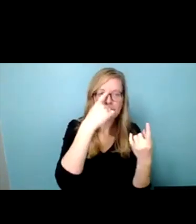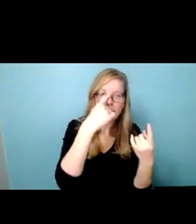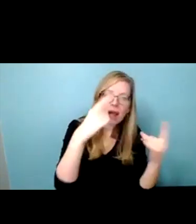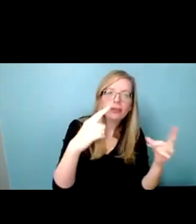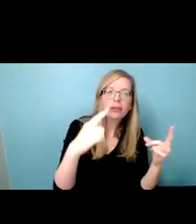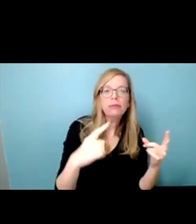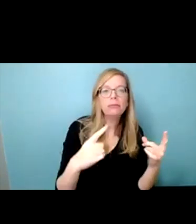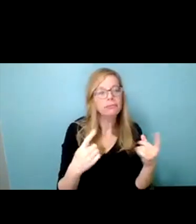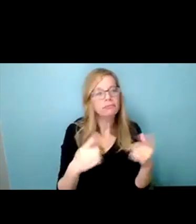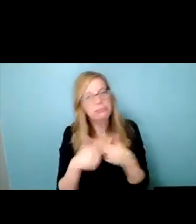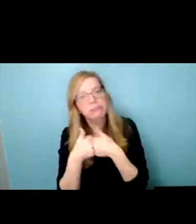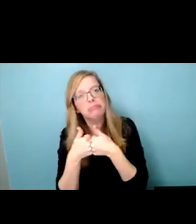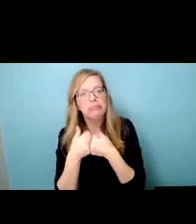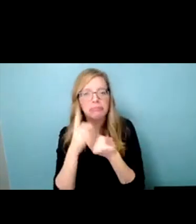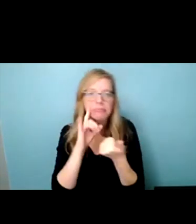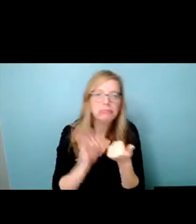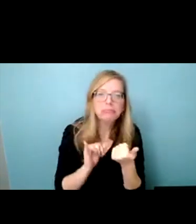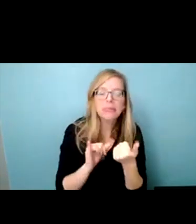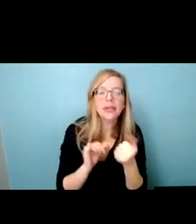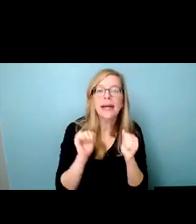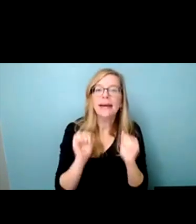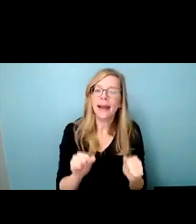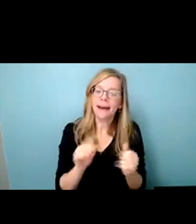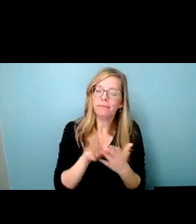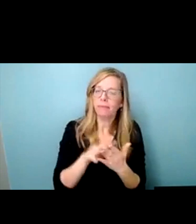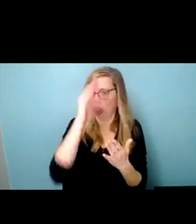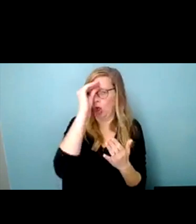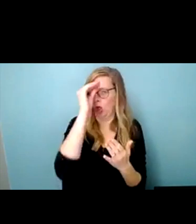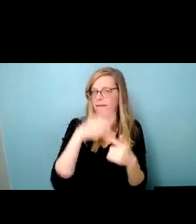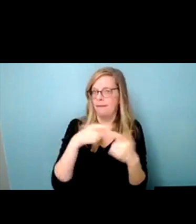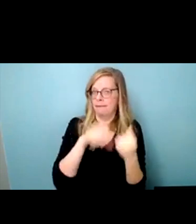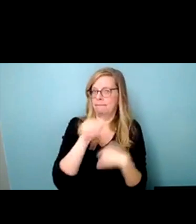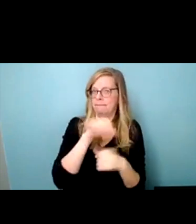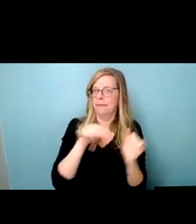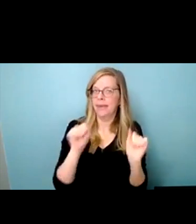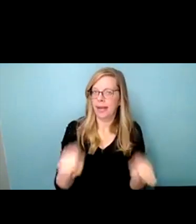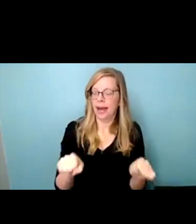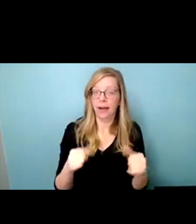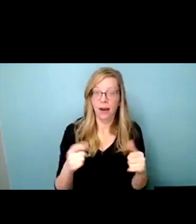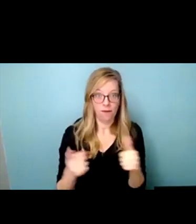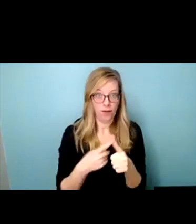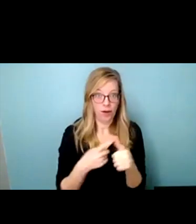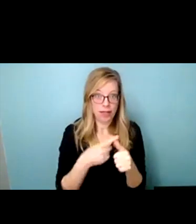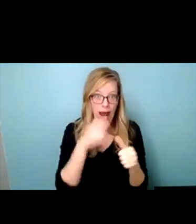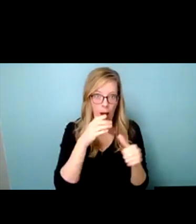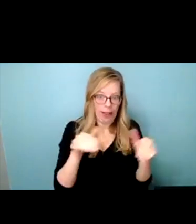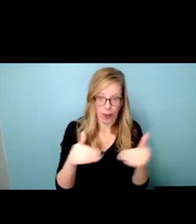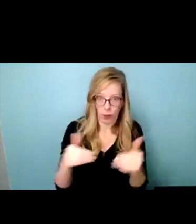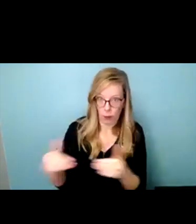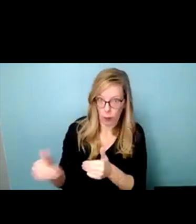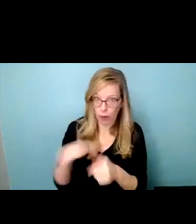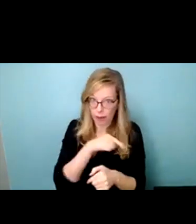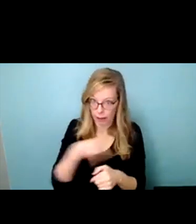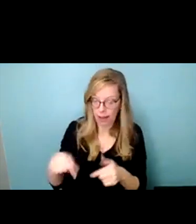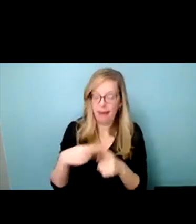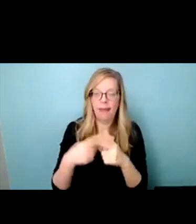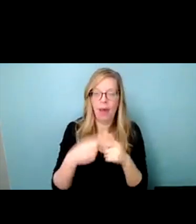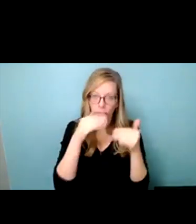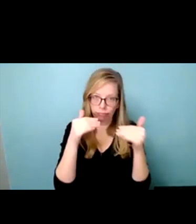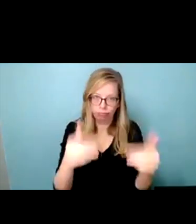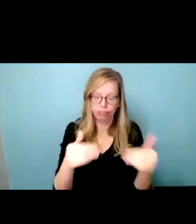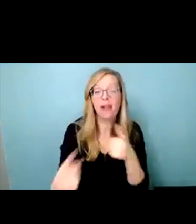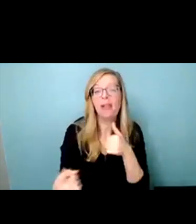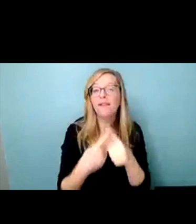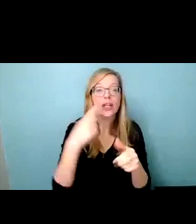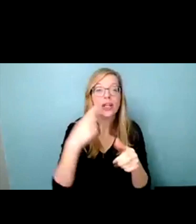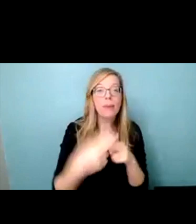hopefully learn from each other. So I want to start, I'm going to go through and I'm going to introduce everybody at first, and then we'll just dive right in. So the